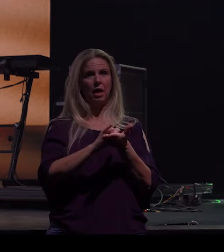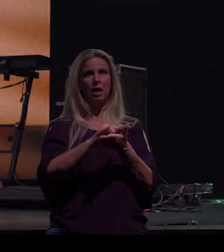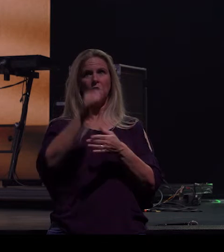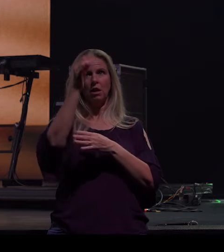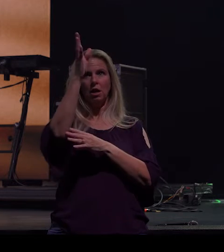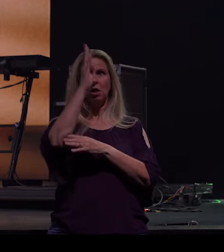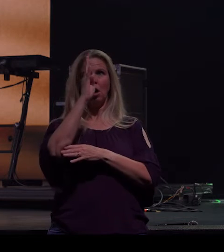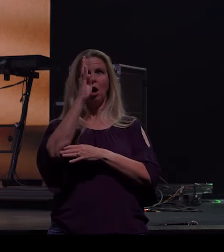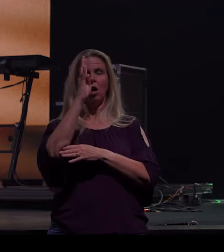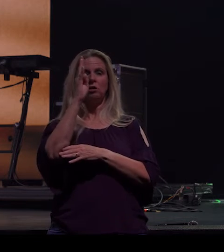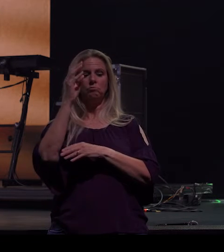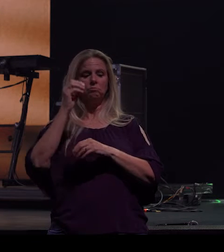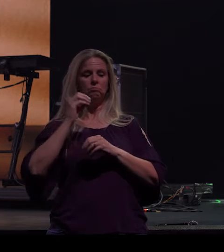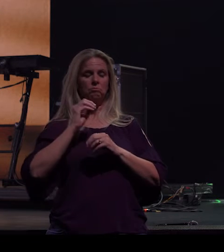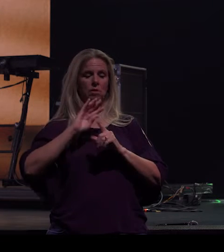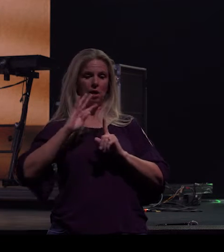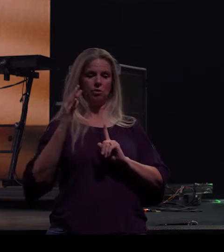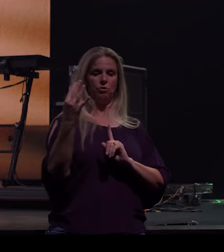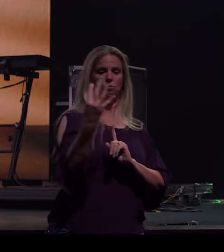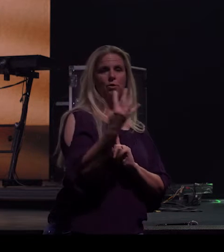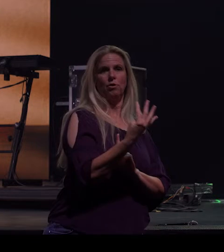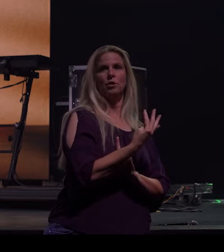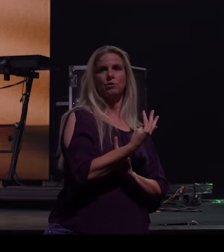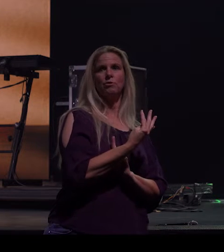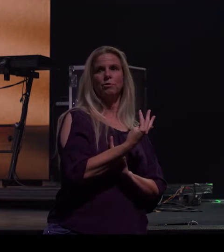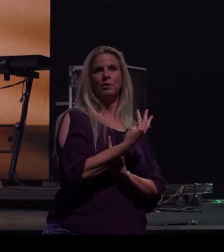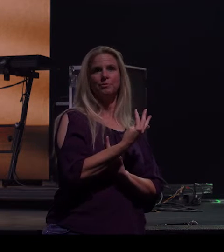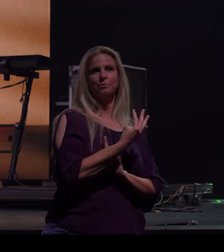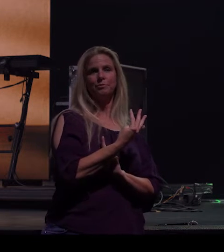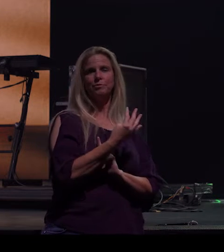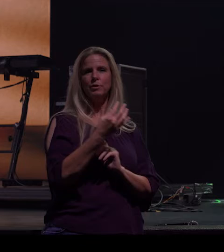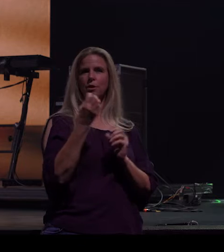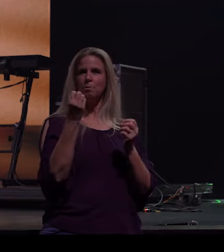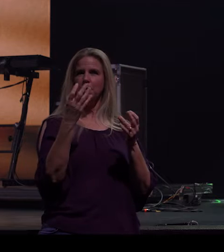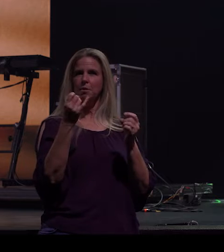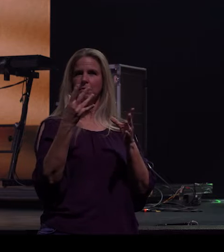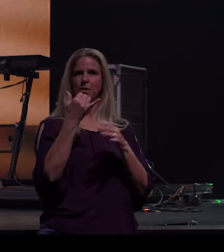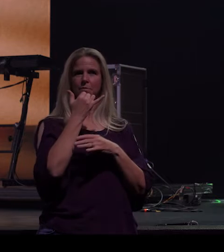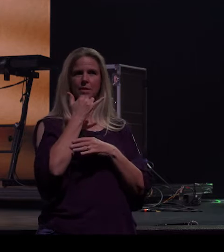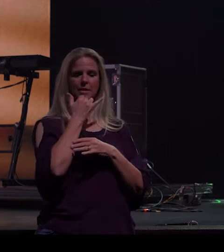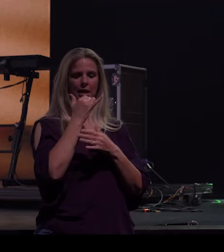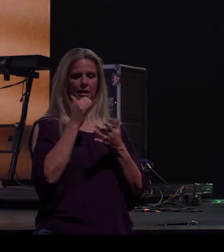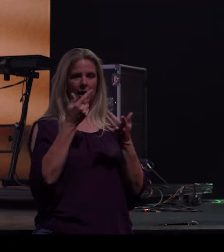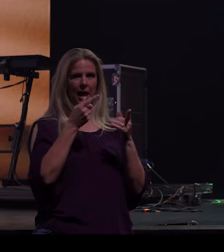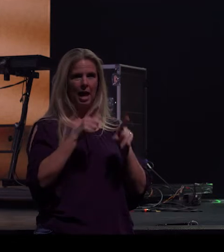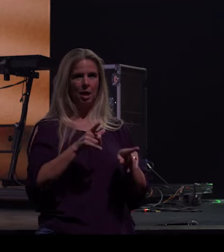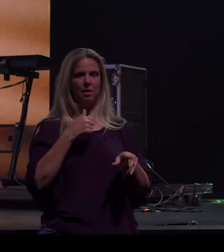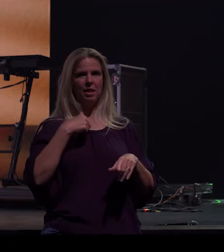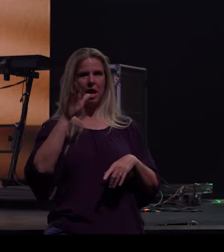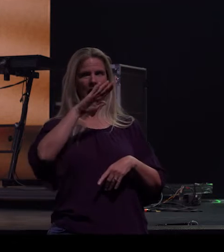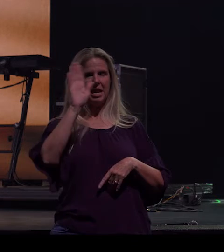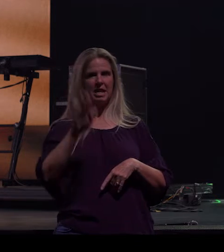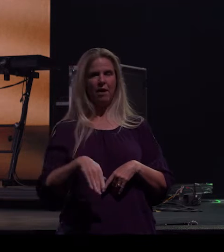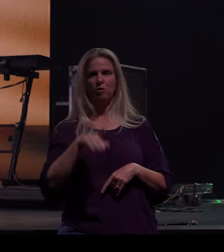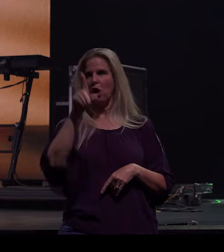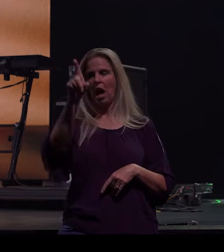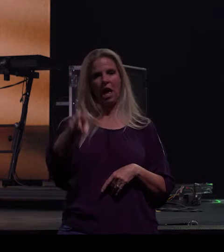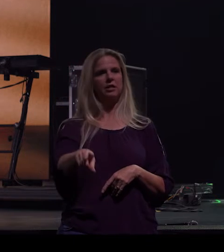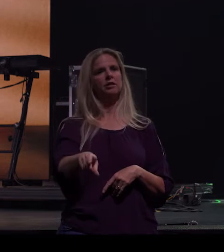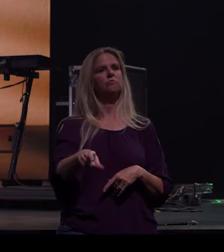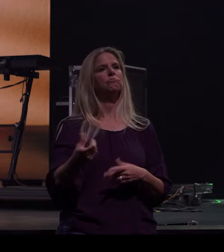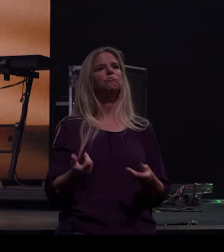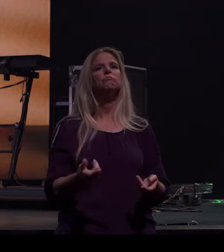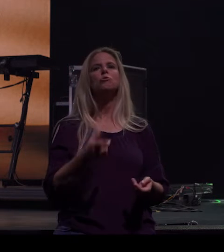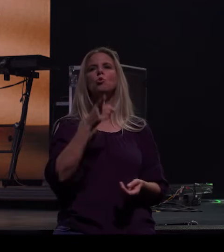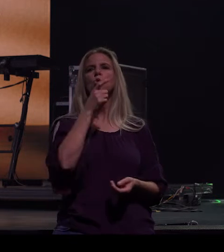embarrassed. I mean, crazy embarrassed to tell you the number of mistakes I've made in my life because I just wouldn't ask. I wonder who